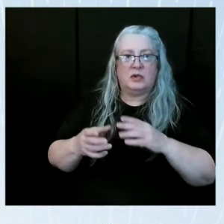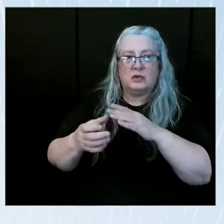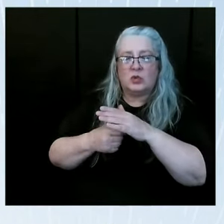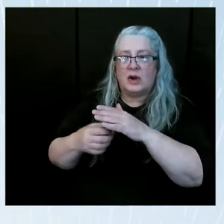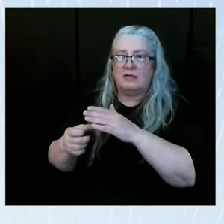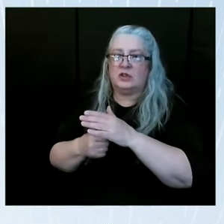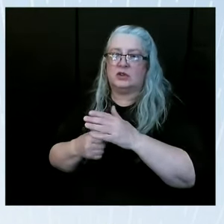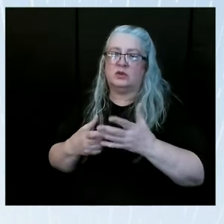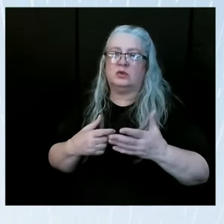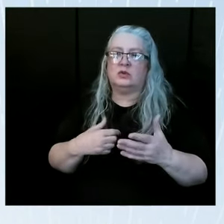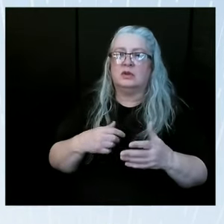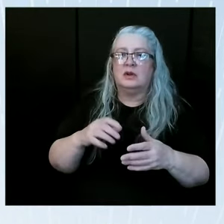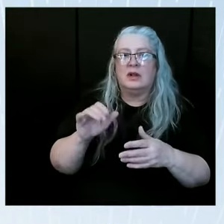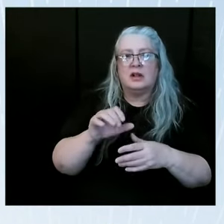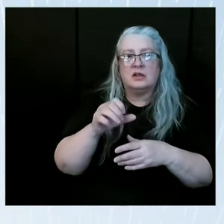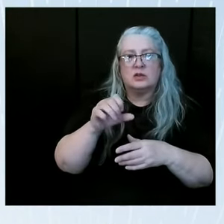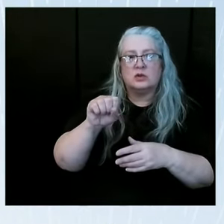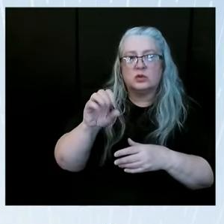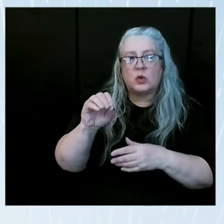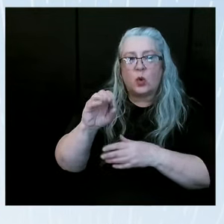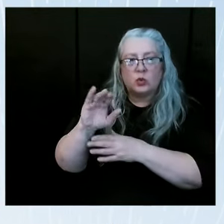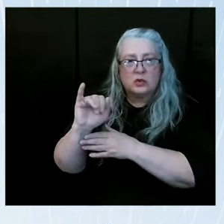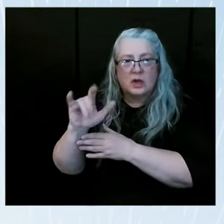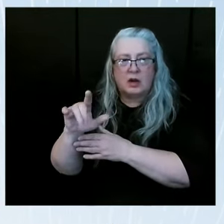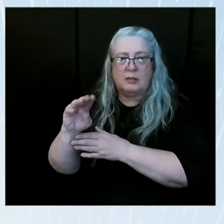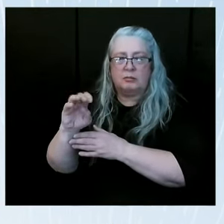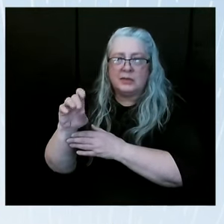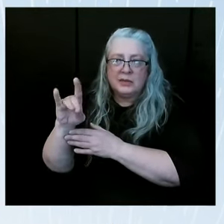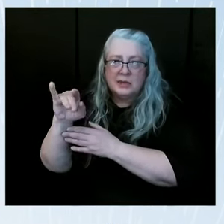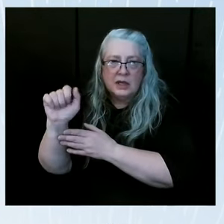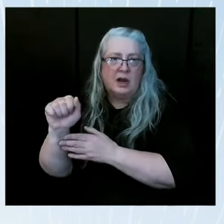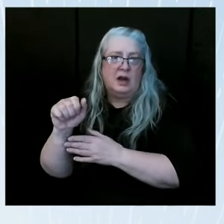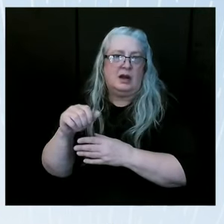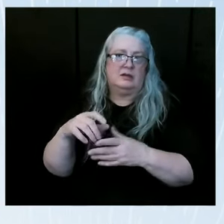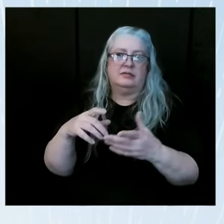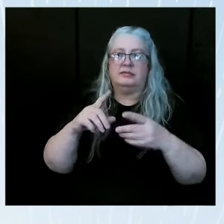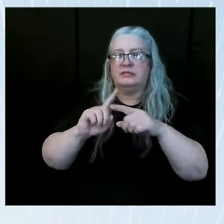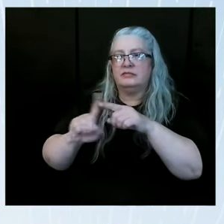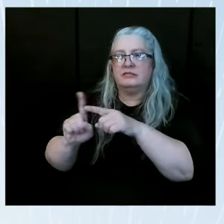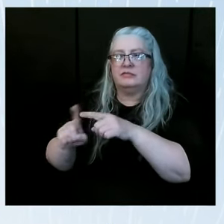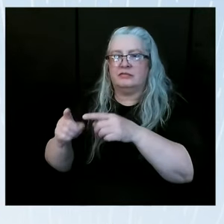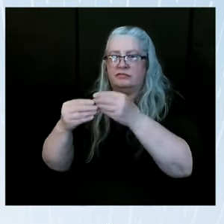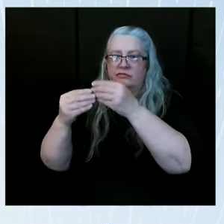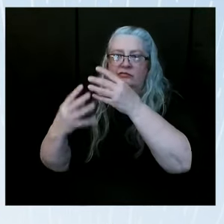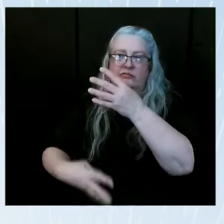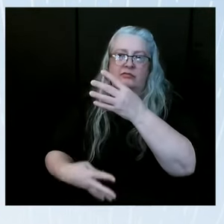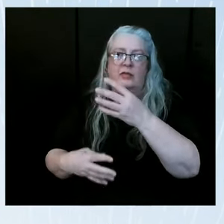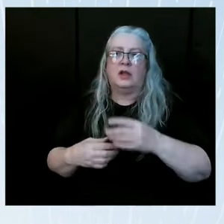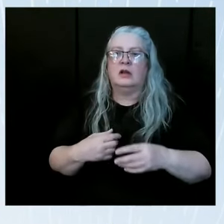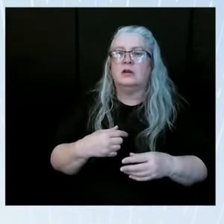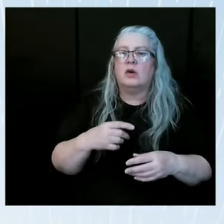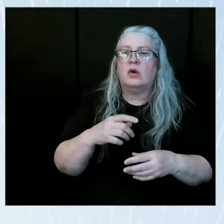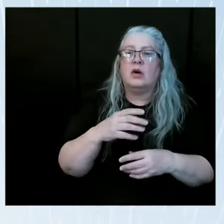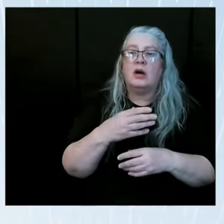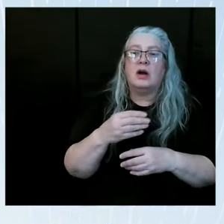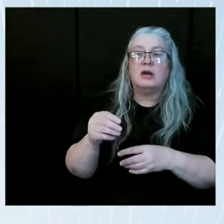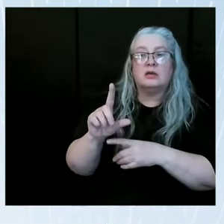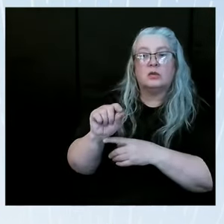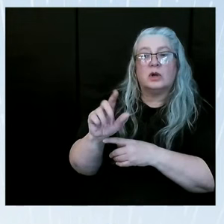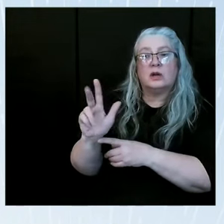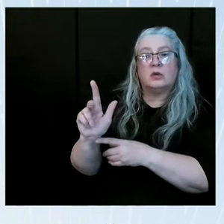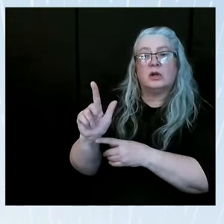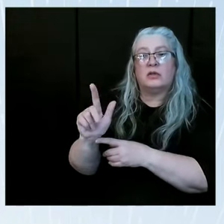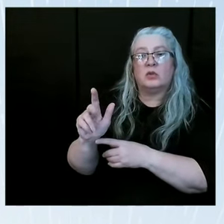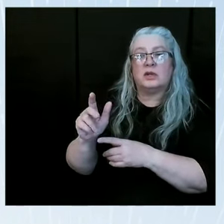and human services systems. In 2023, we will continue to modernize our government services to streamline